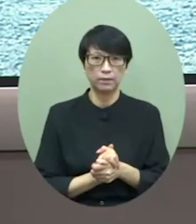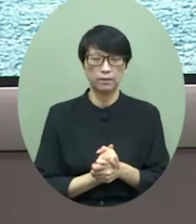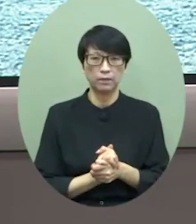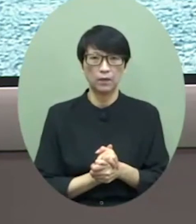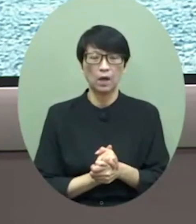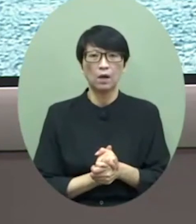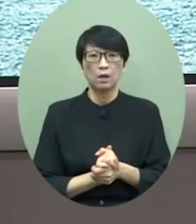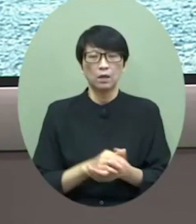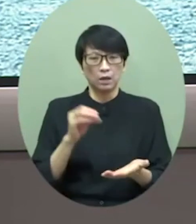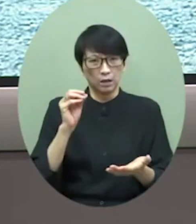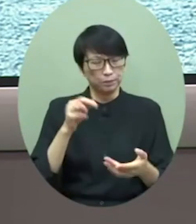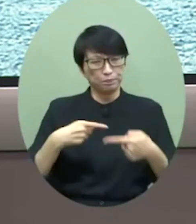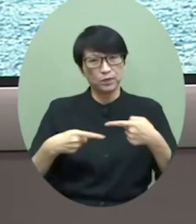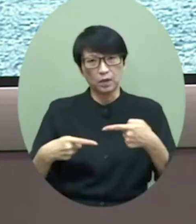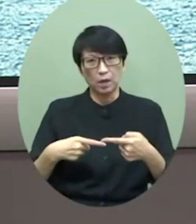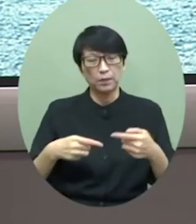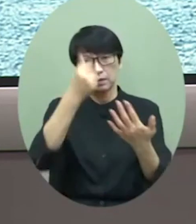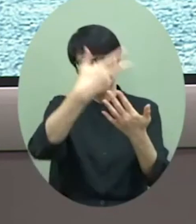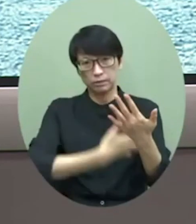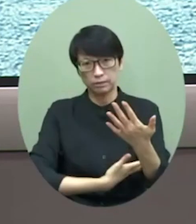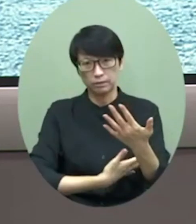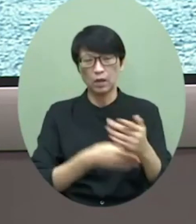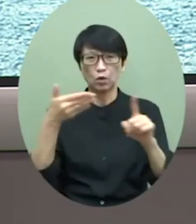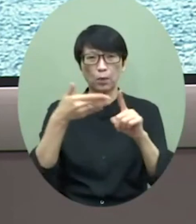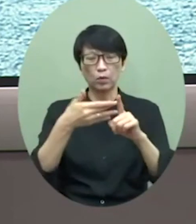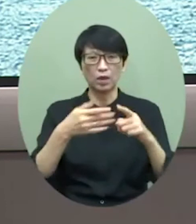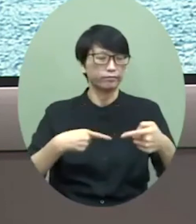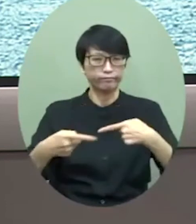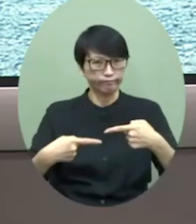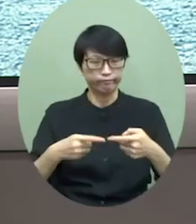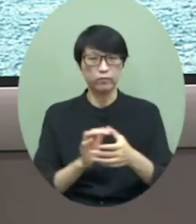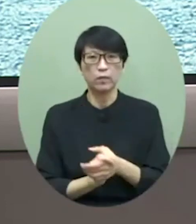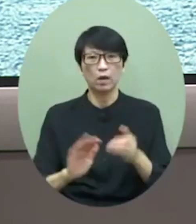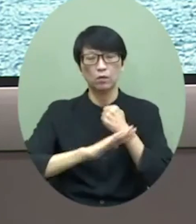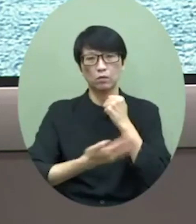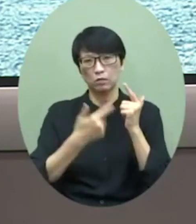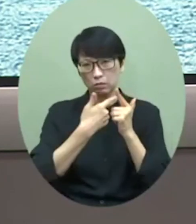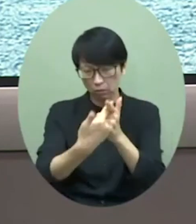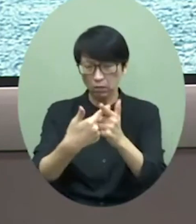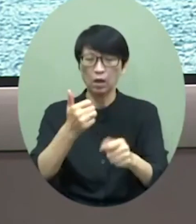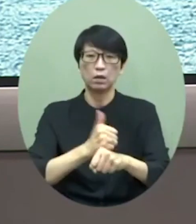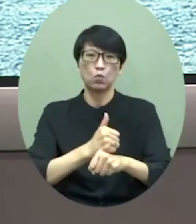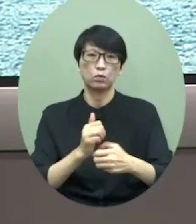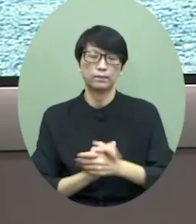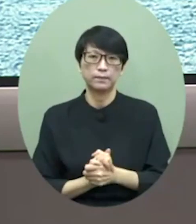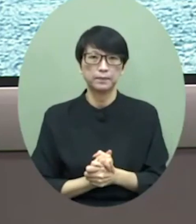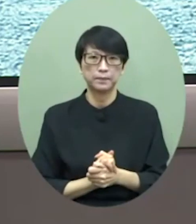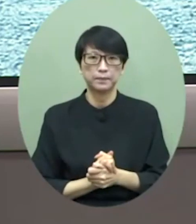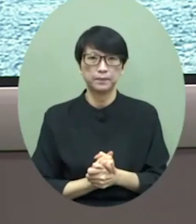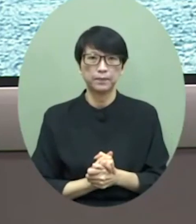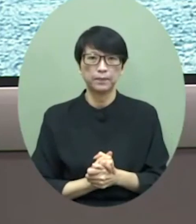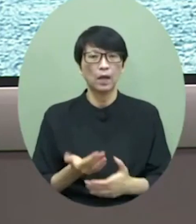business. Now, of course, you know, if we do so, this is not the original intention of these